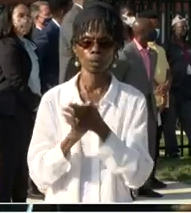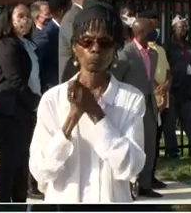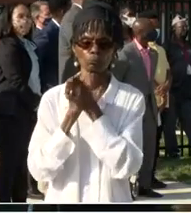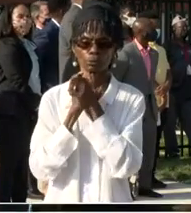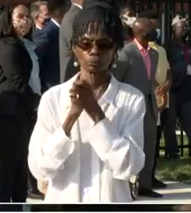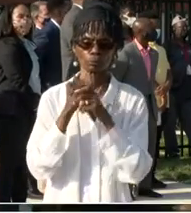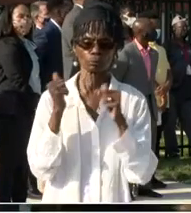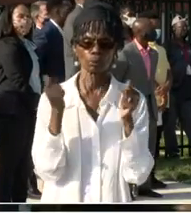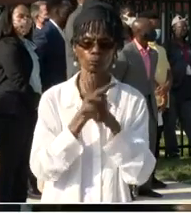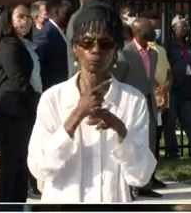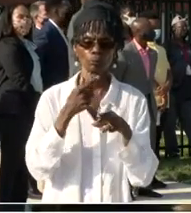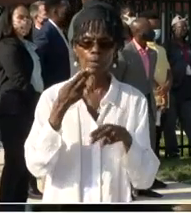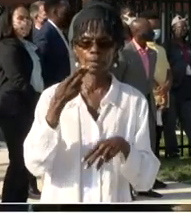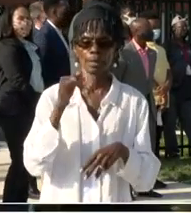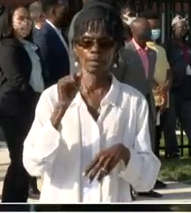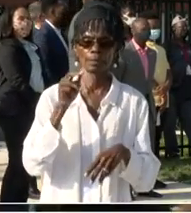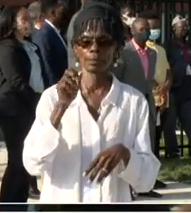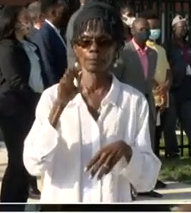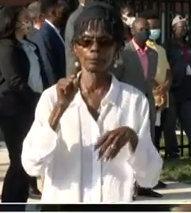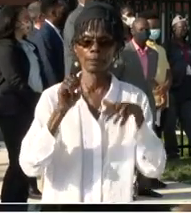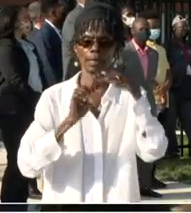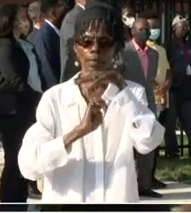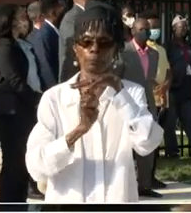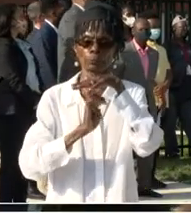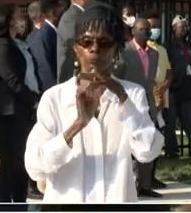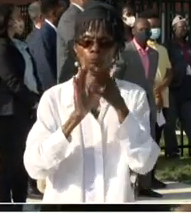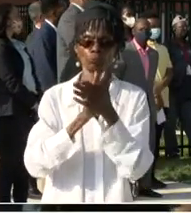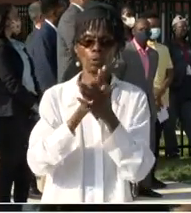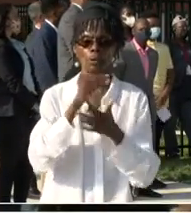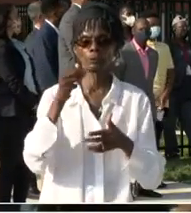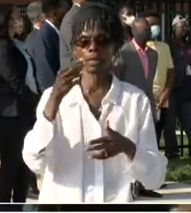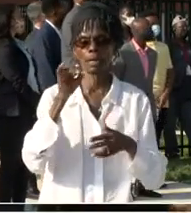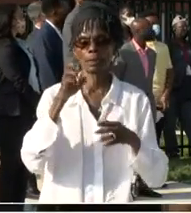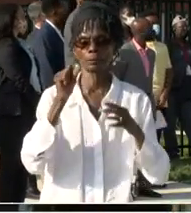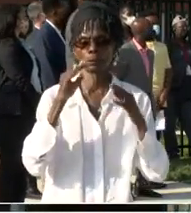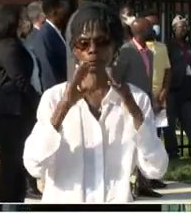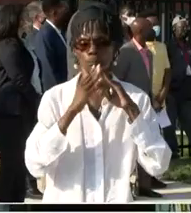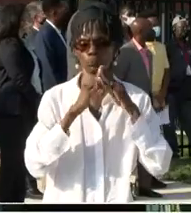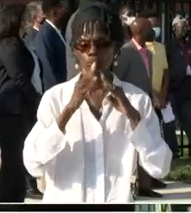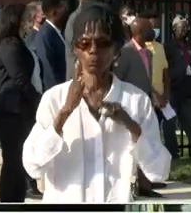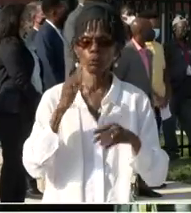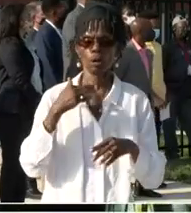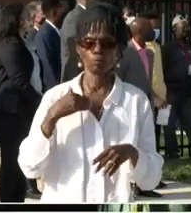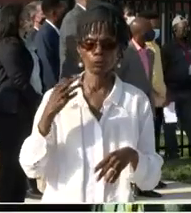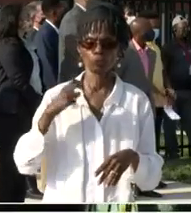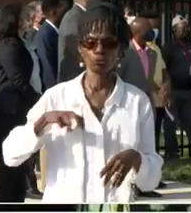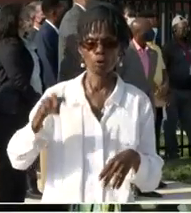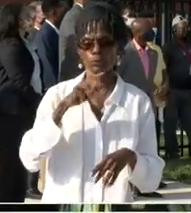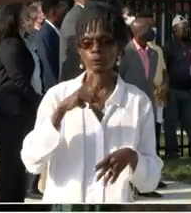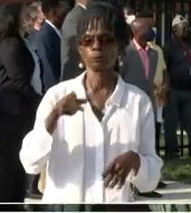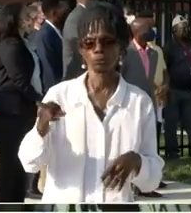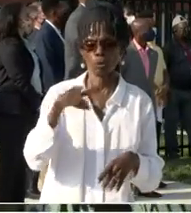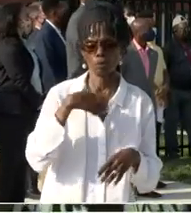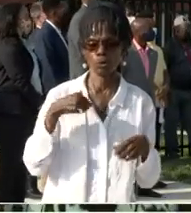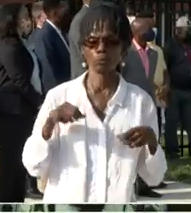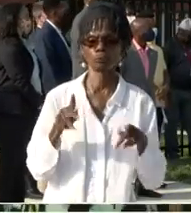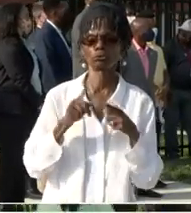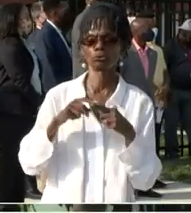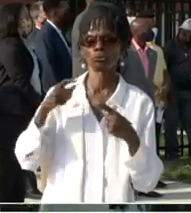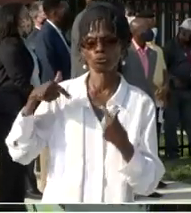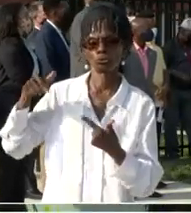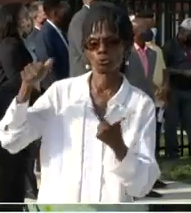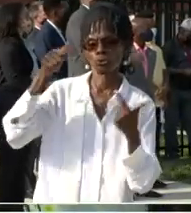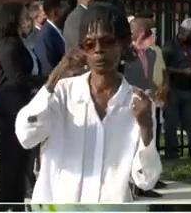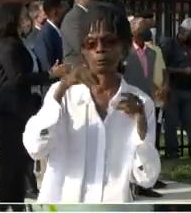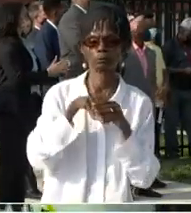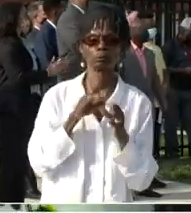And if you haven't had a chance to tour yet, you are going to, and you're going to love what you see. So Mayor Bowser, congrats to you and your team on just a phenomenal job here for our Elliott